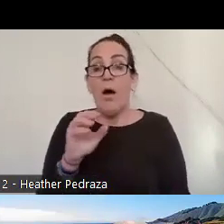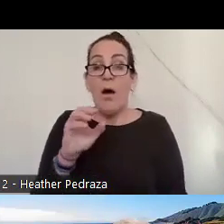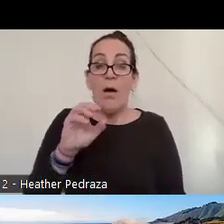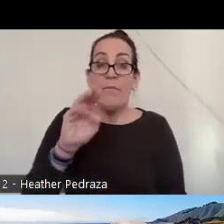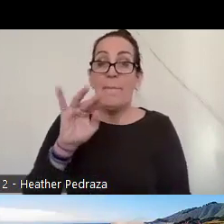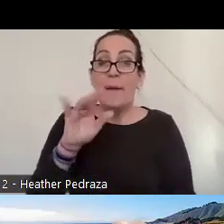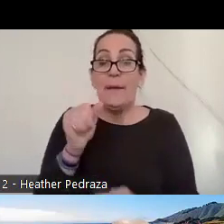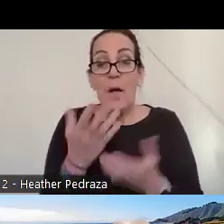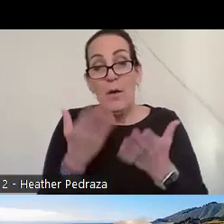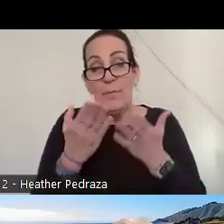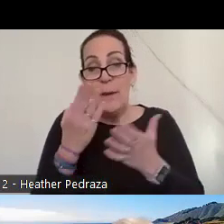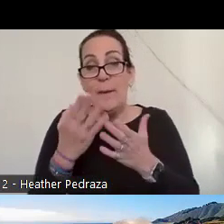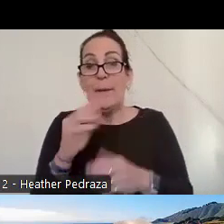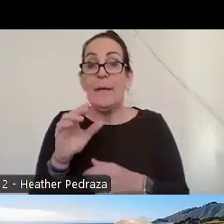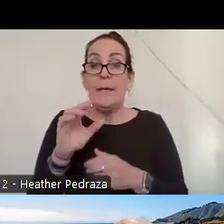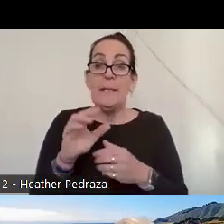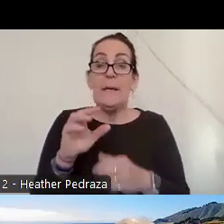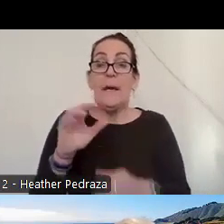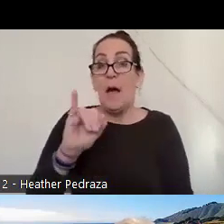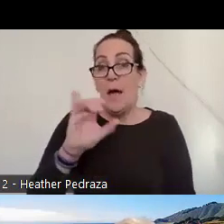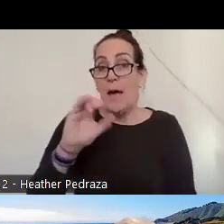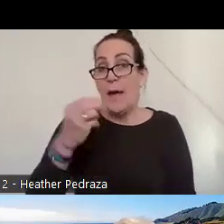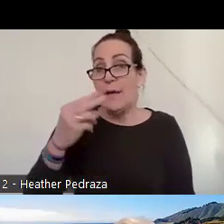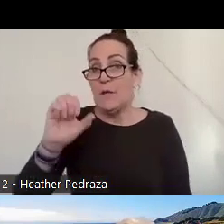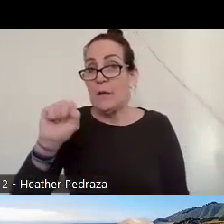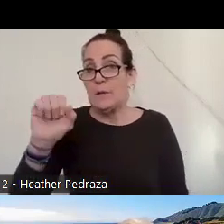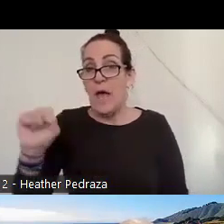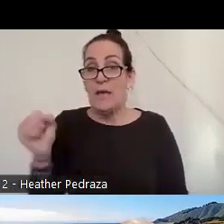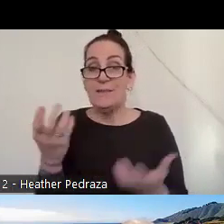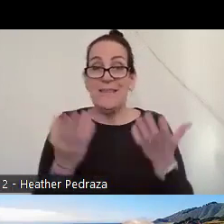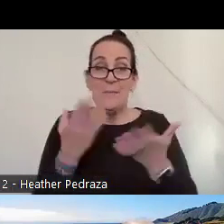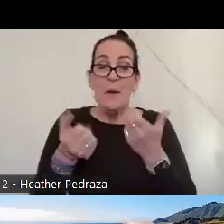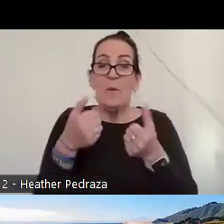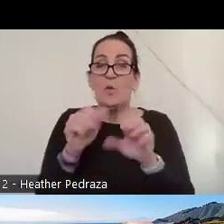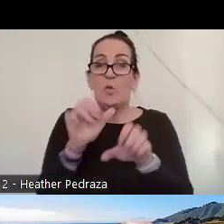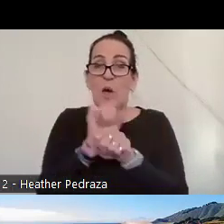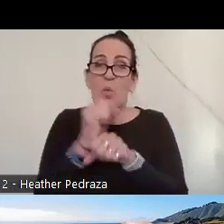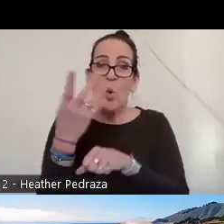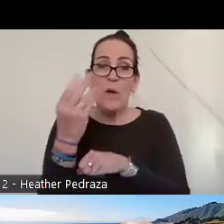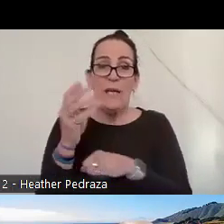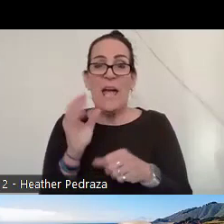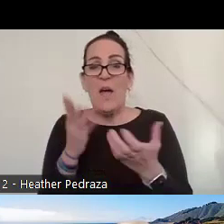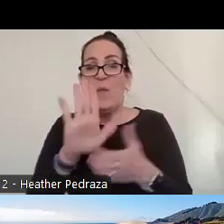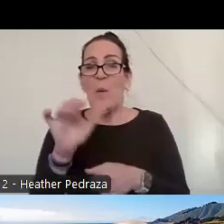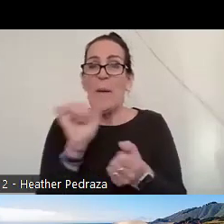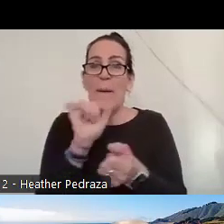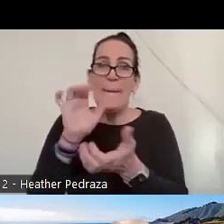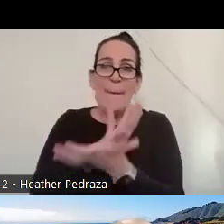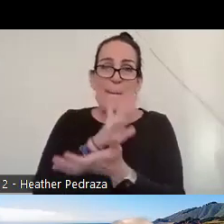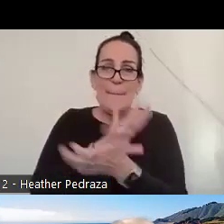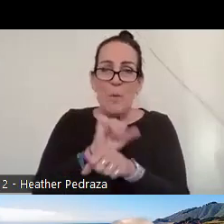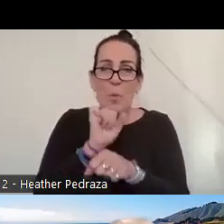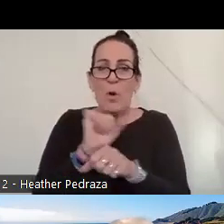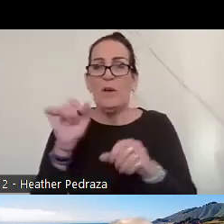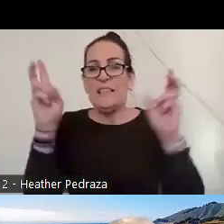they're working out potentially, paperwork issues and whatnot. And the elimination of some funding for